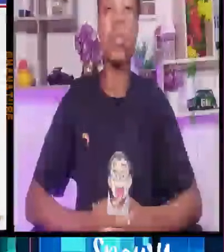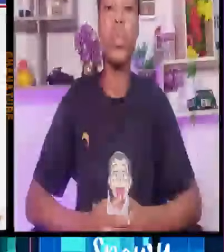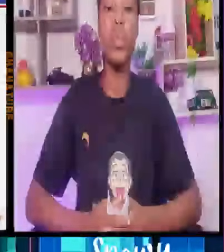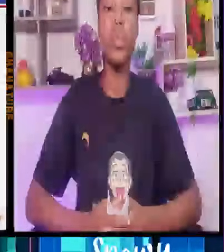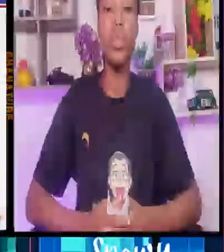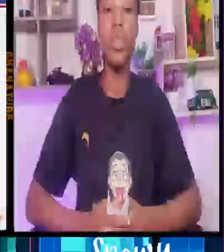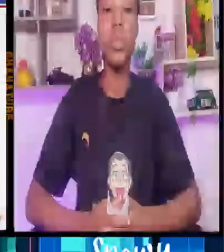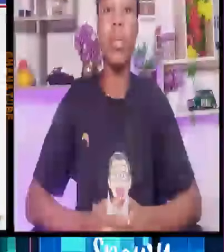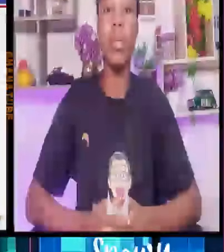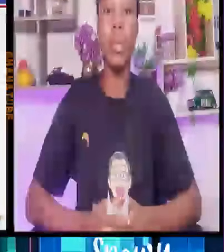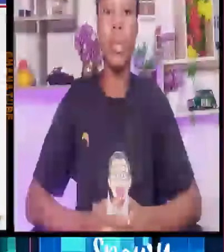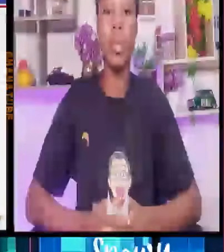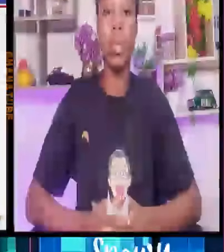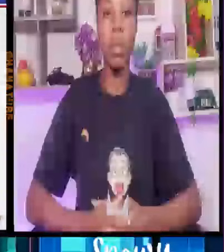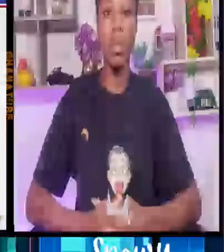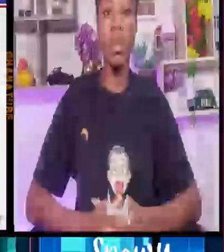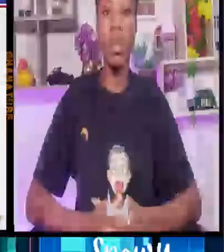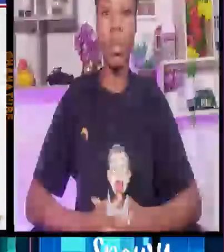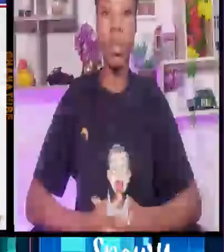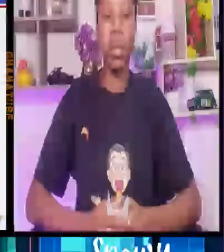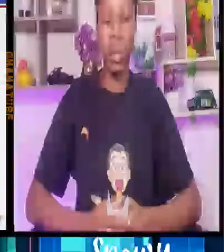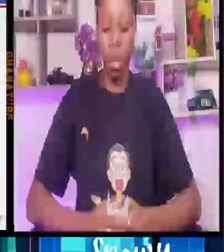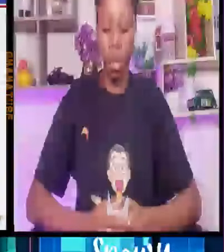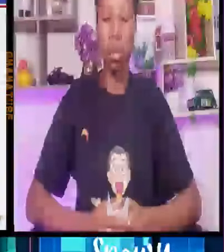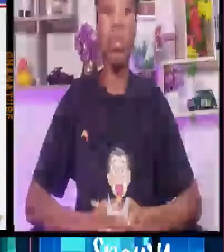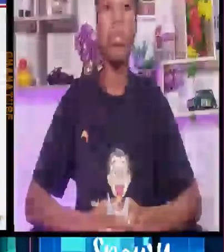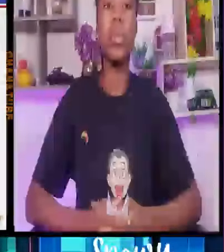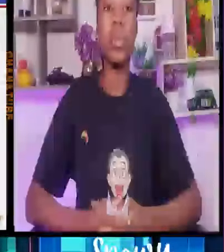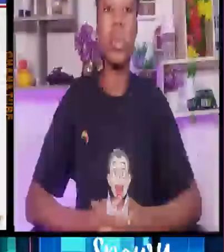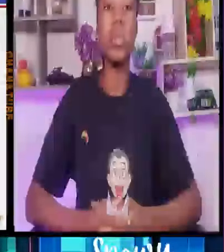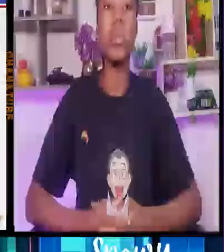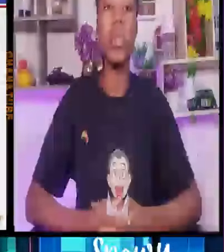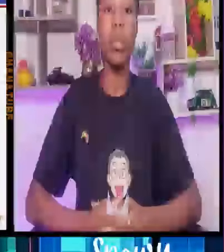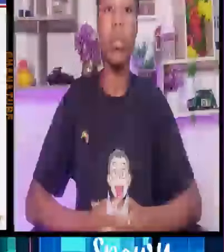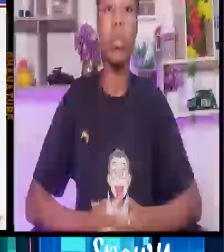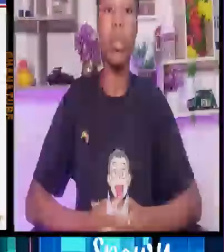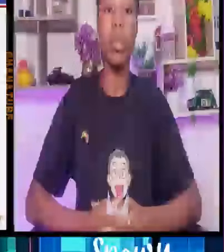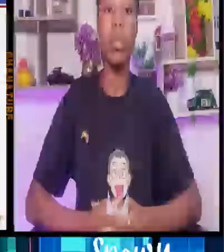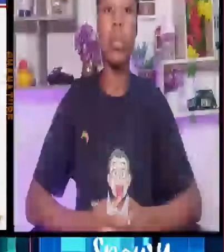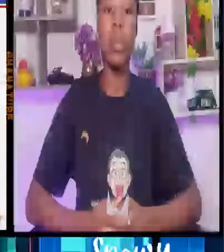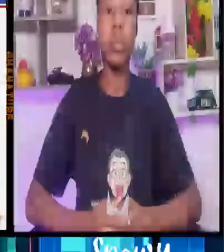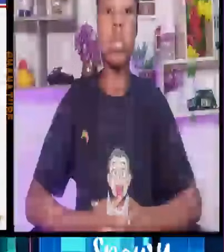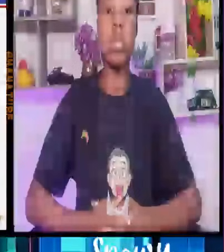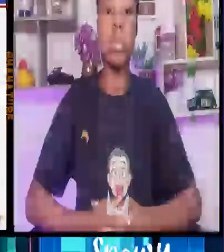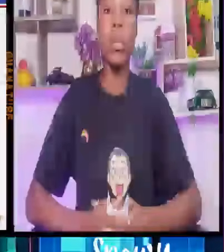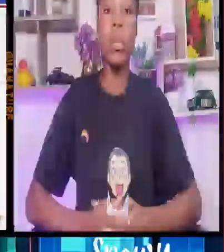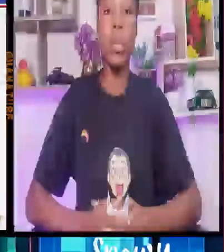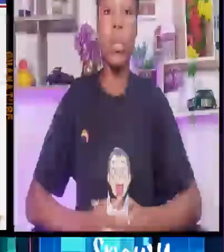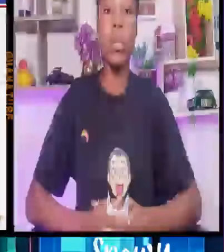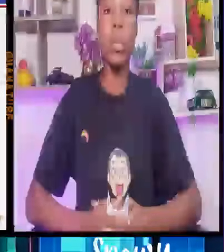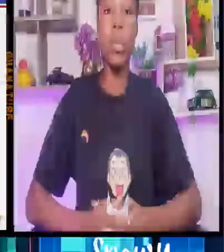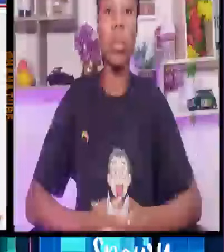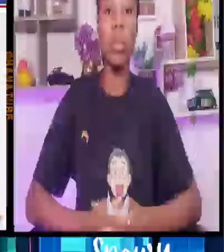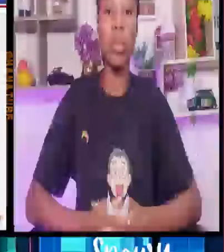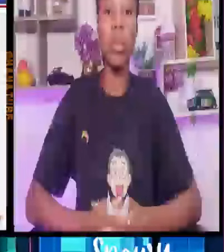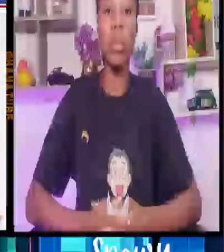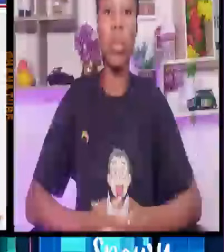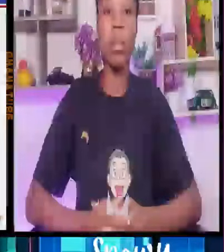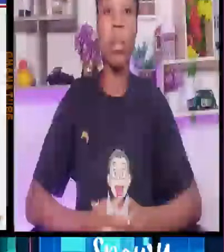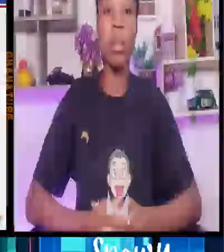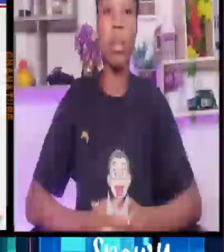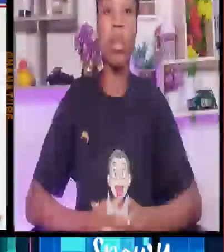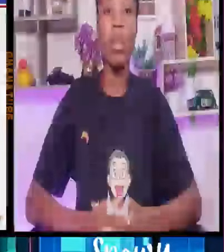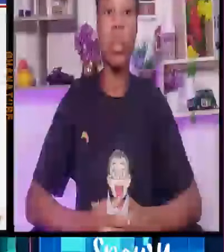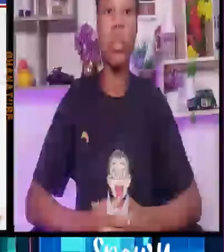was presented, because if you read the history, it will be recording that Albert Eduboahen didn't perform to the